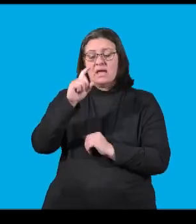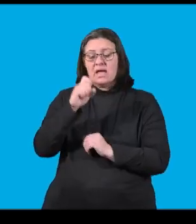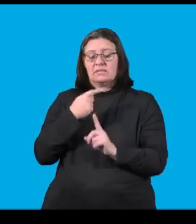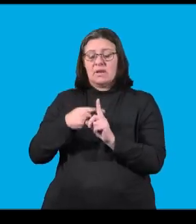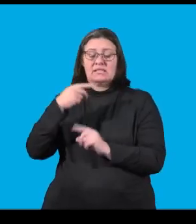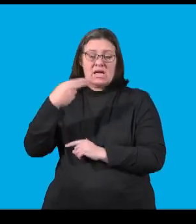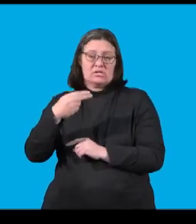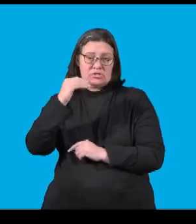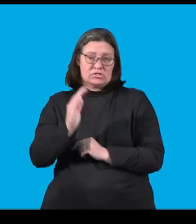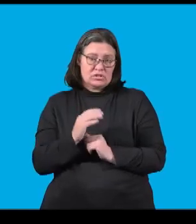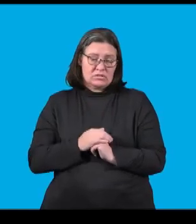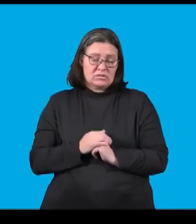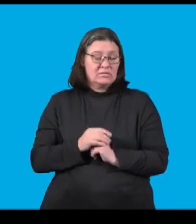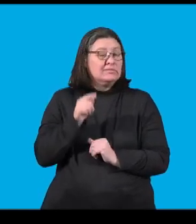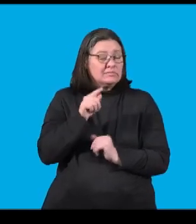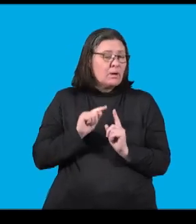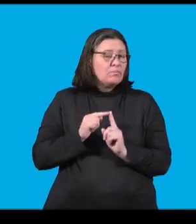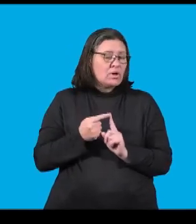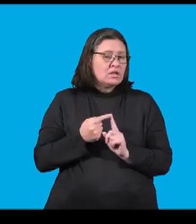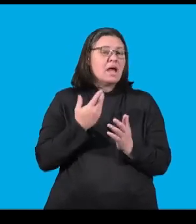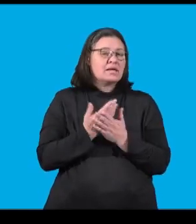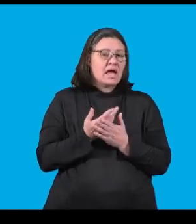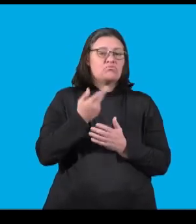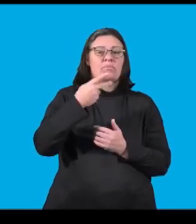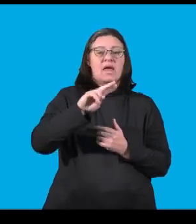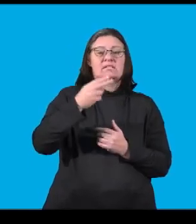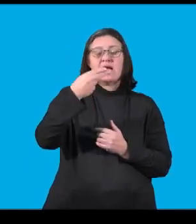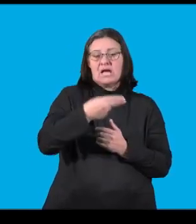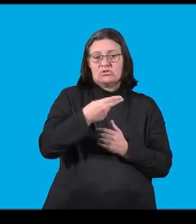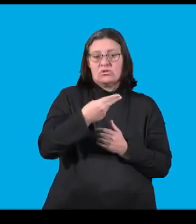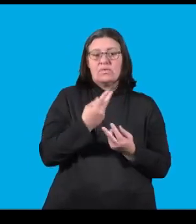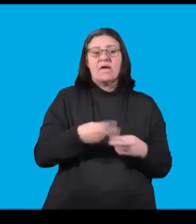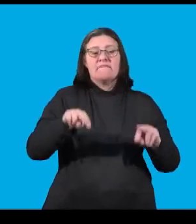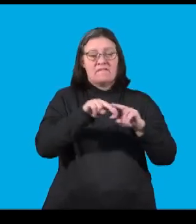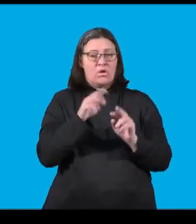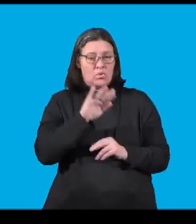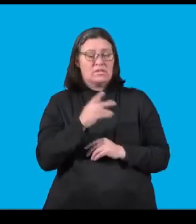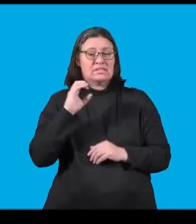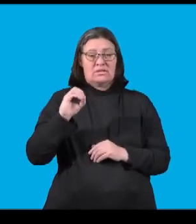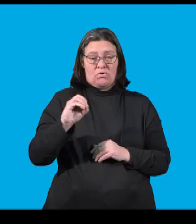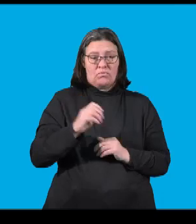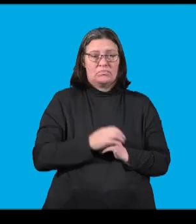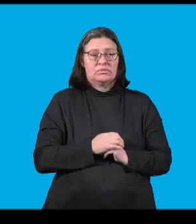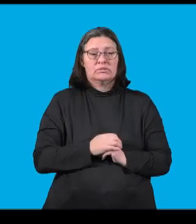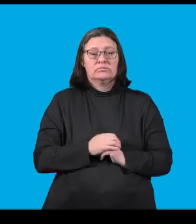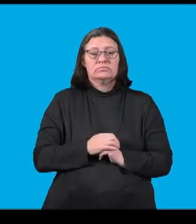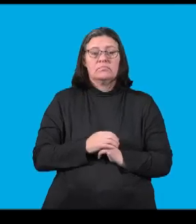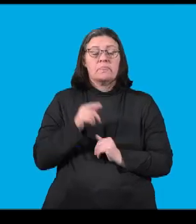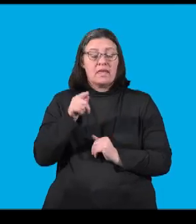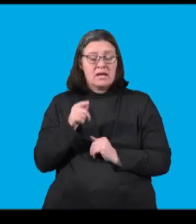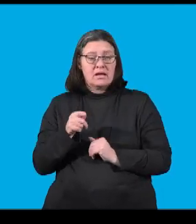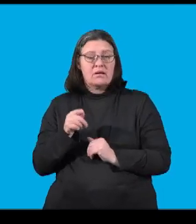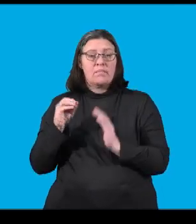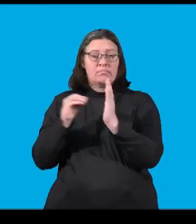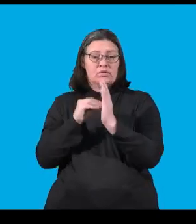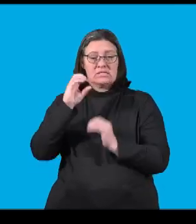x plus h. Now, it's at this point where you can replace your h with the value it's approaching, which is 0. So if this